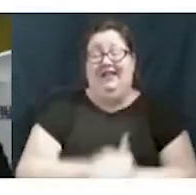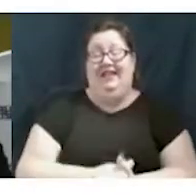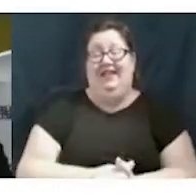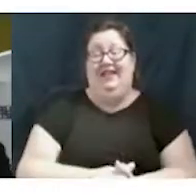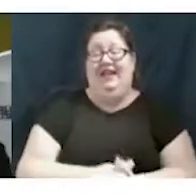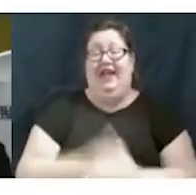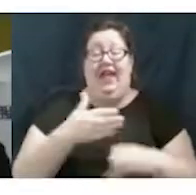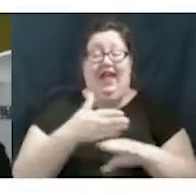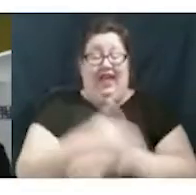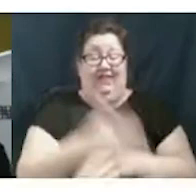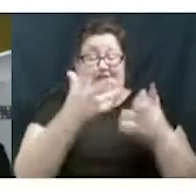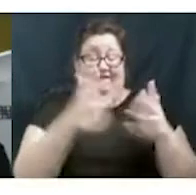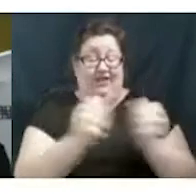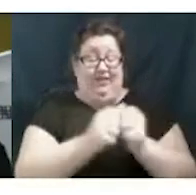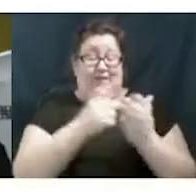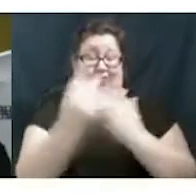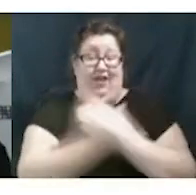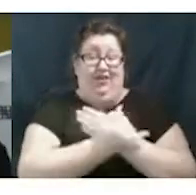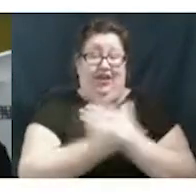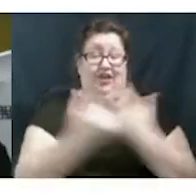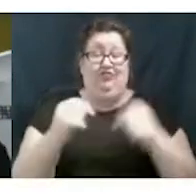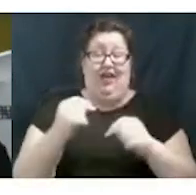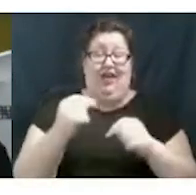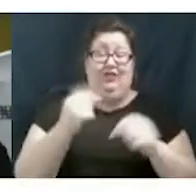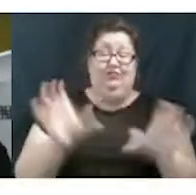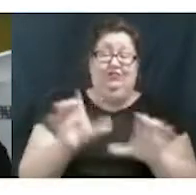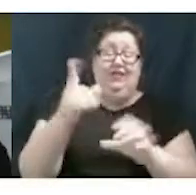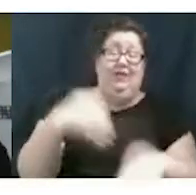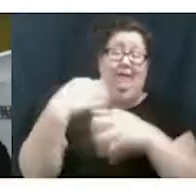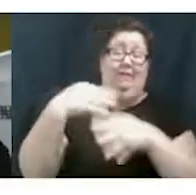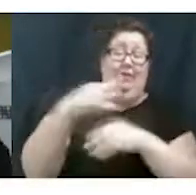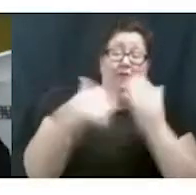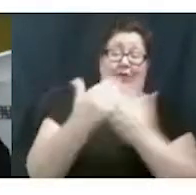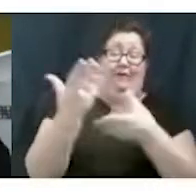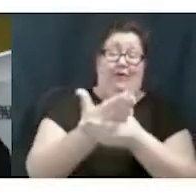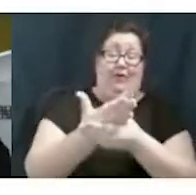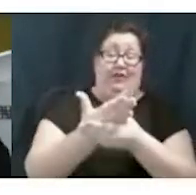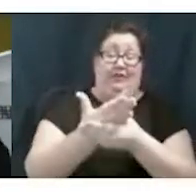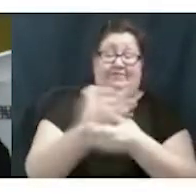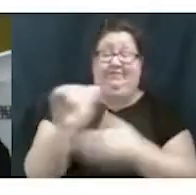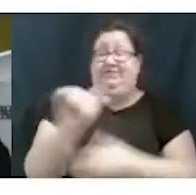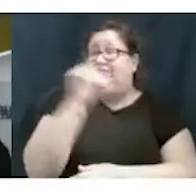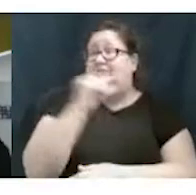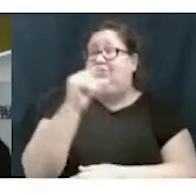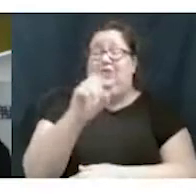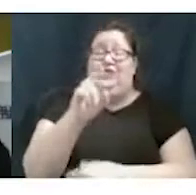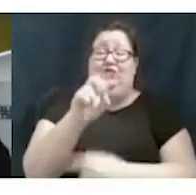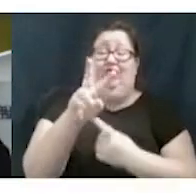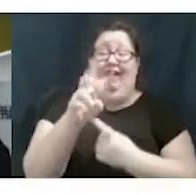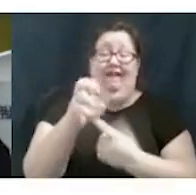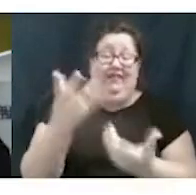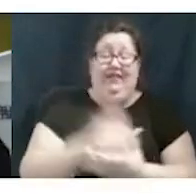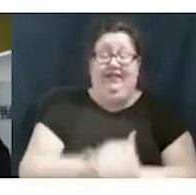after they're finished with a project, try to get them to upload that whole folder to like Google Drive.